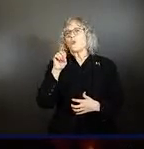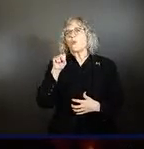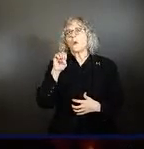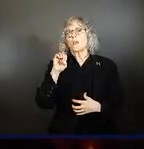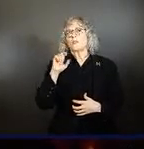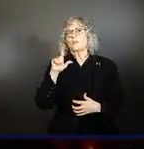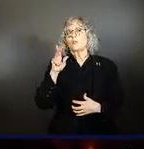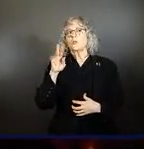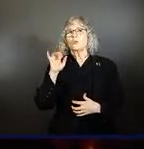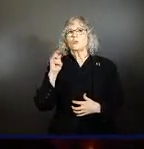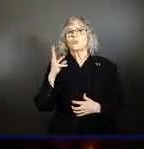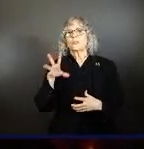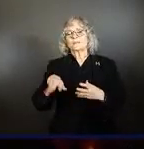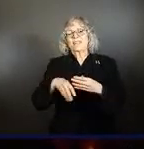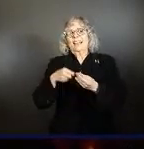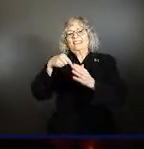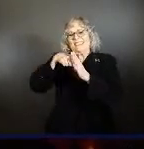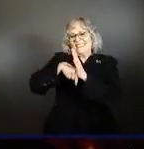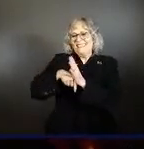detail.